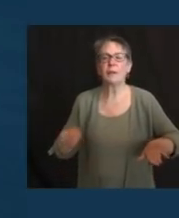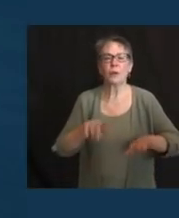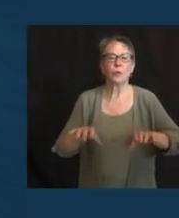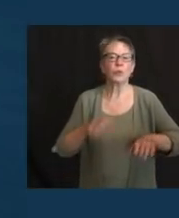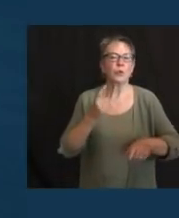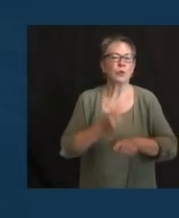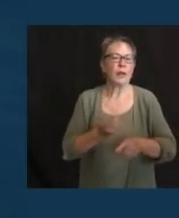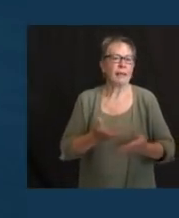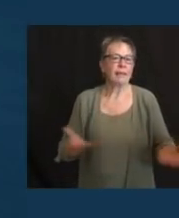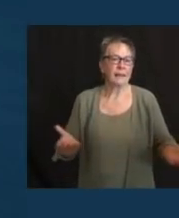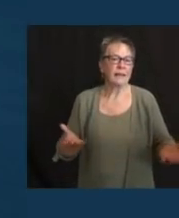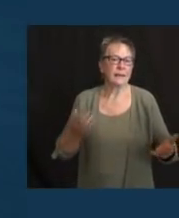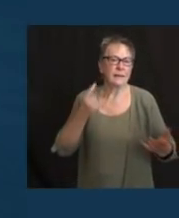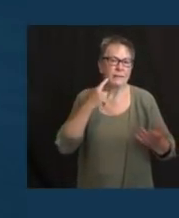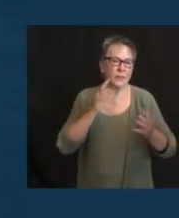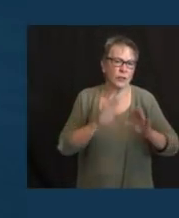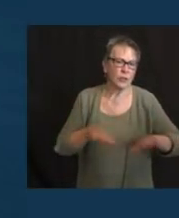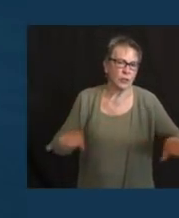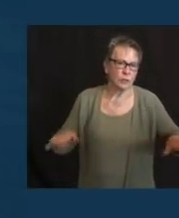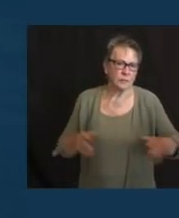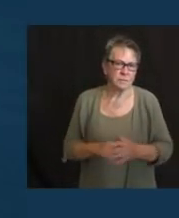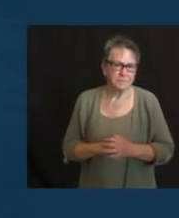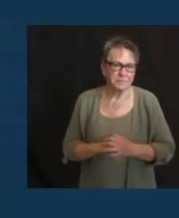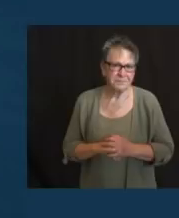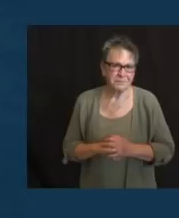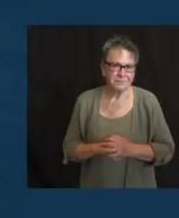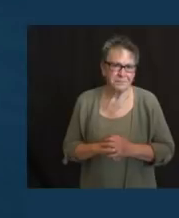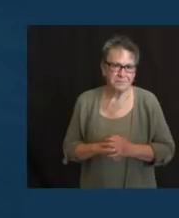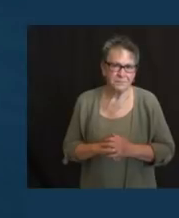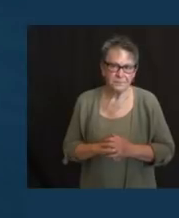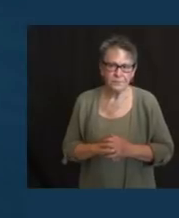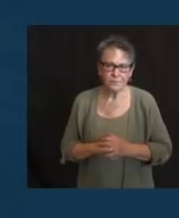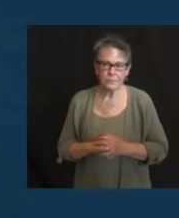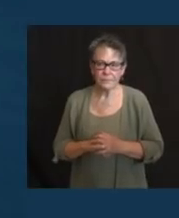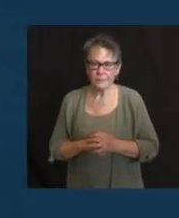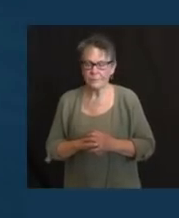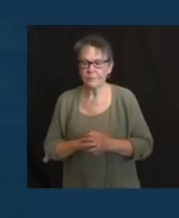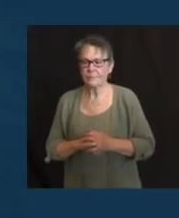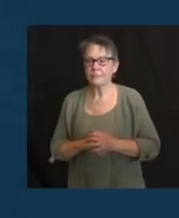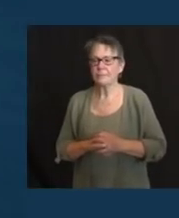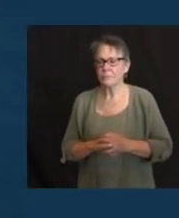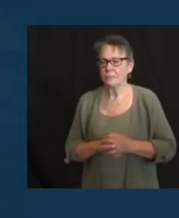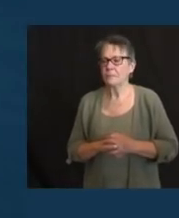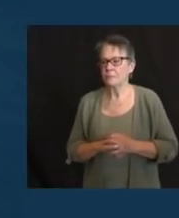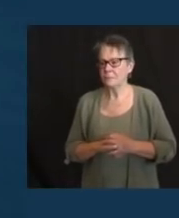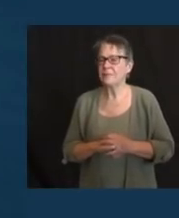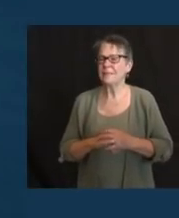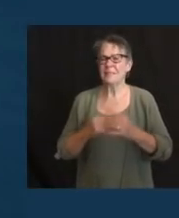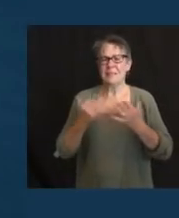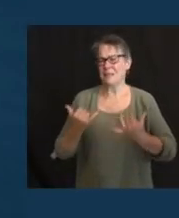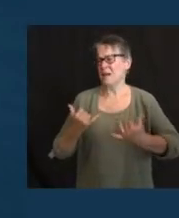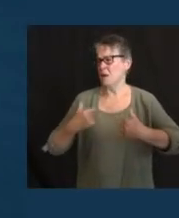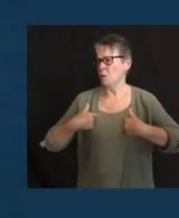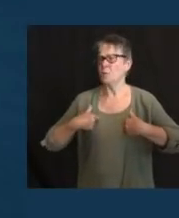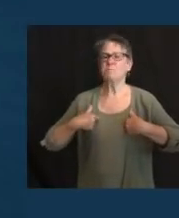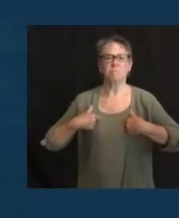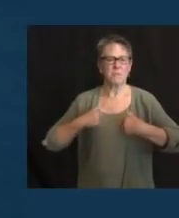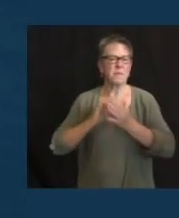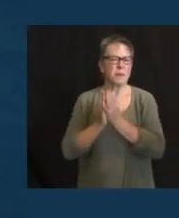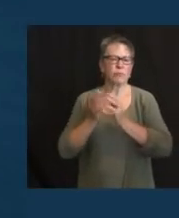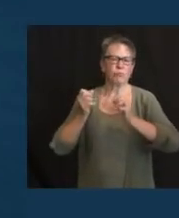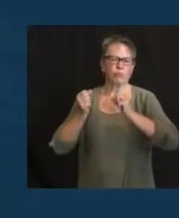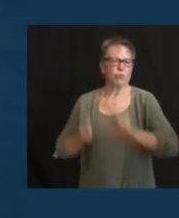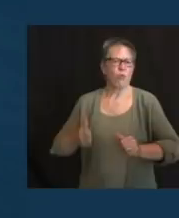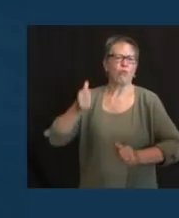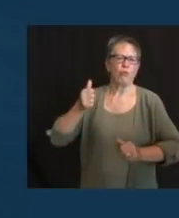than ever, even more close-knit than ever. And we will do so because of the millions of you out there, New Jerseyans, each of